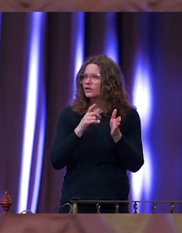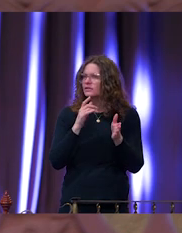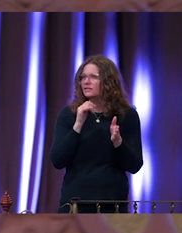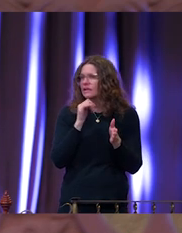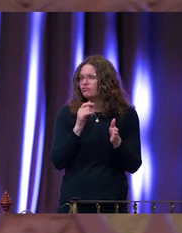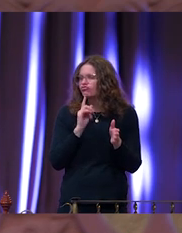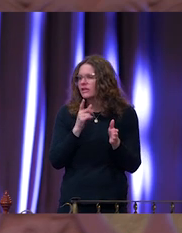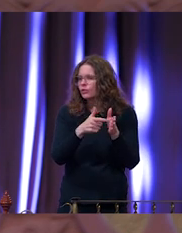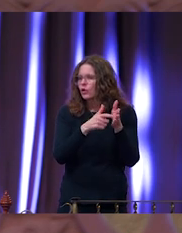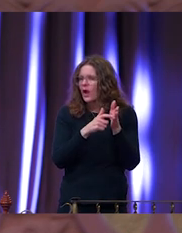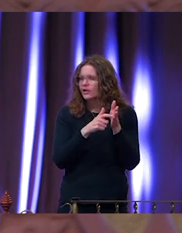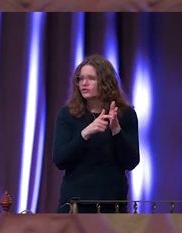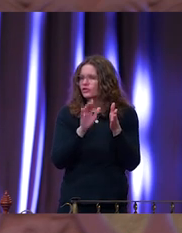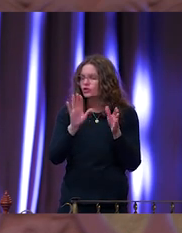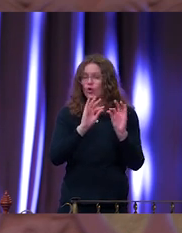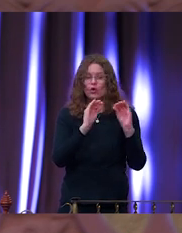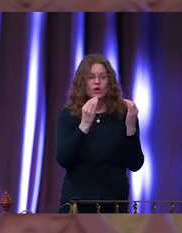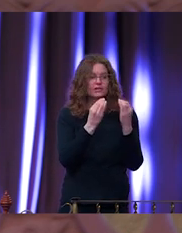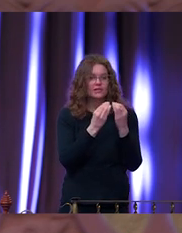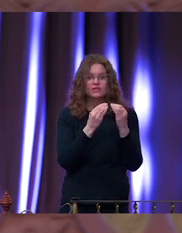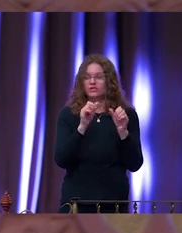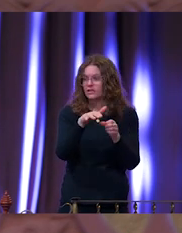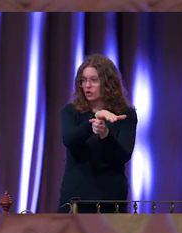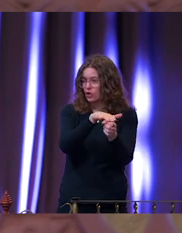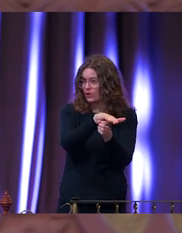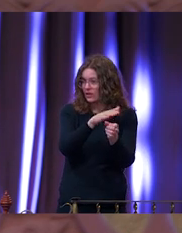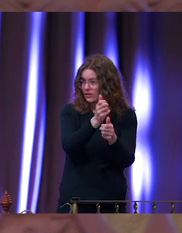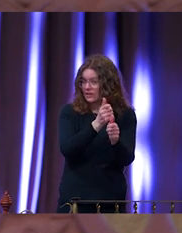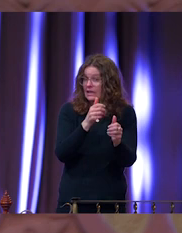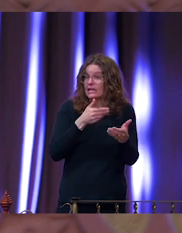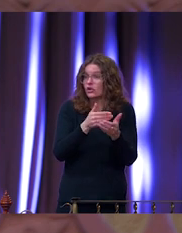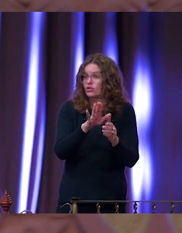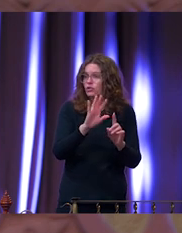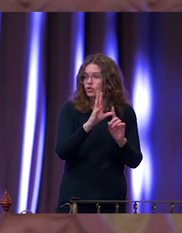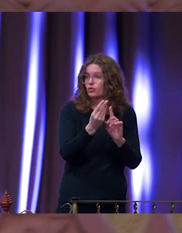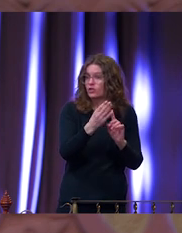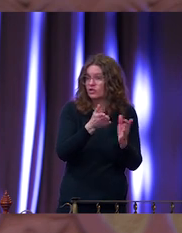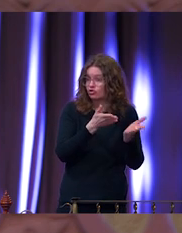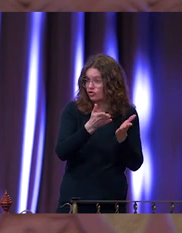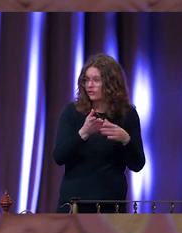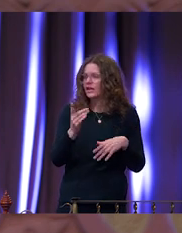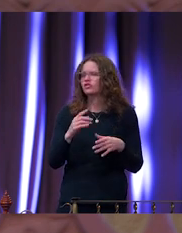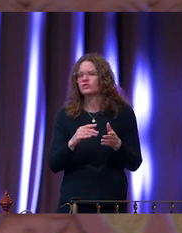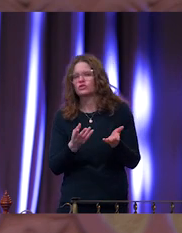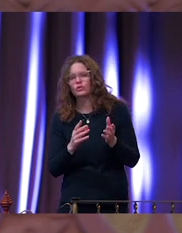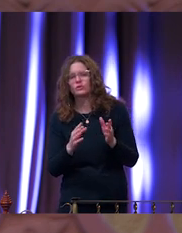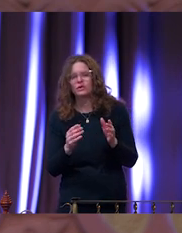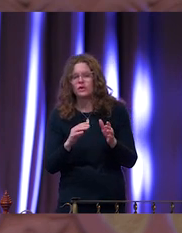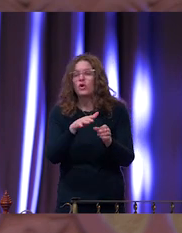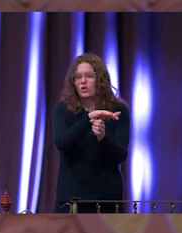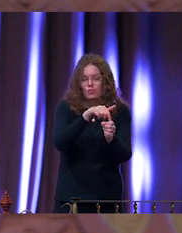that the organization be located within those communities because, again, and just to echo, like that proximity is